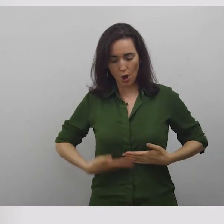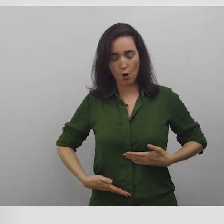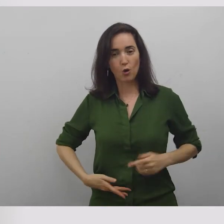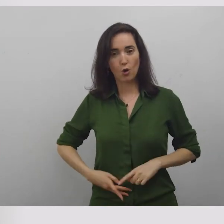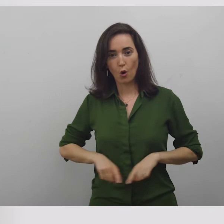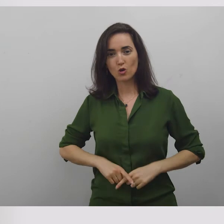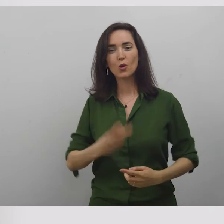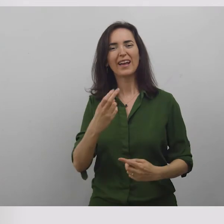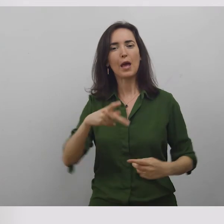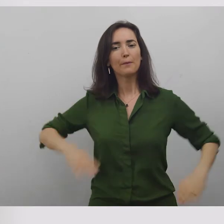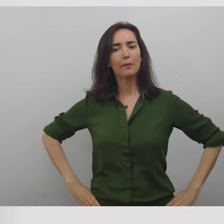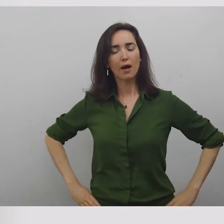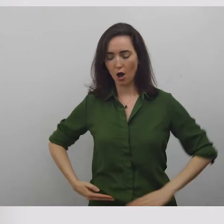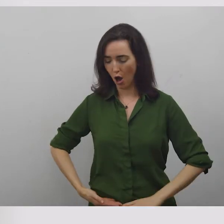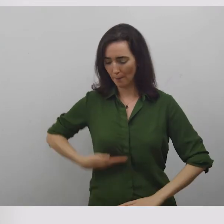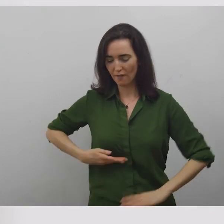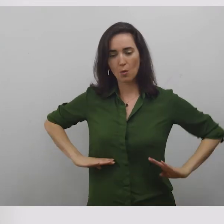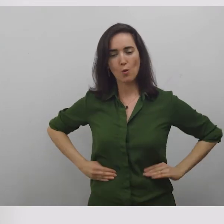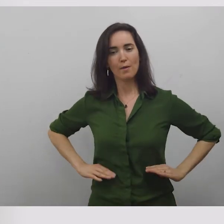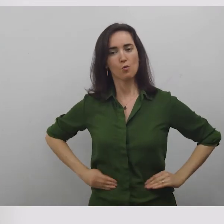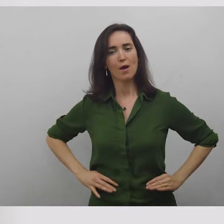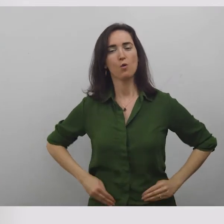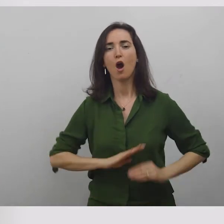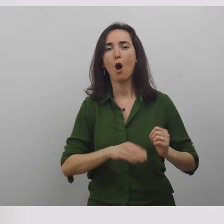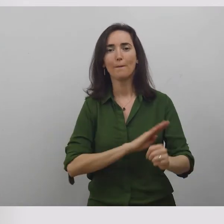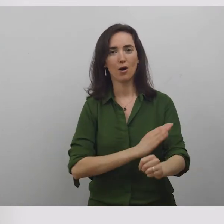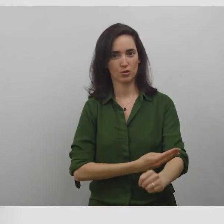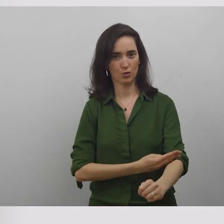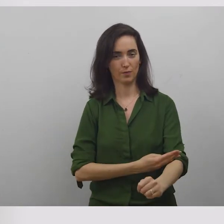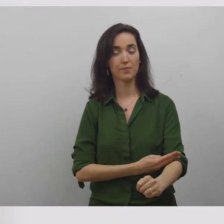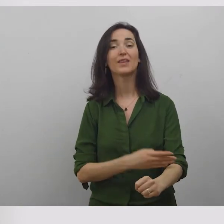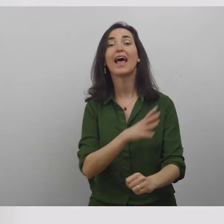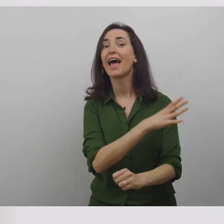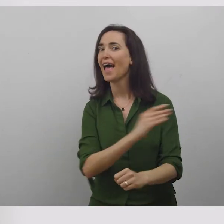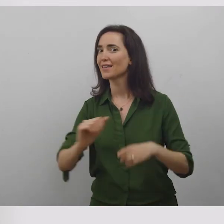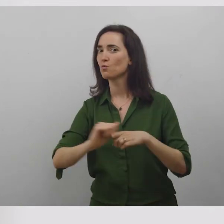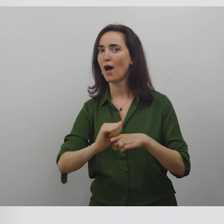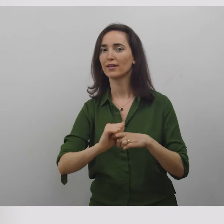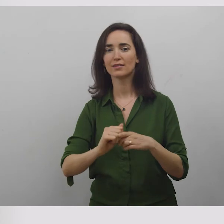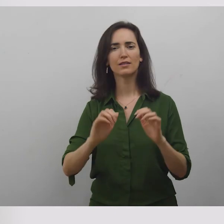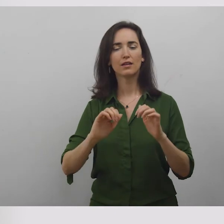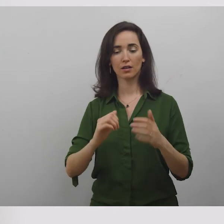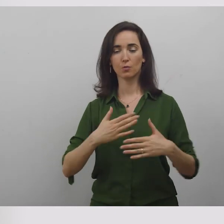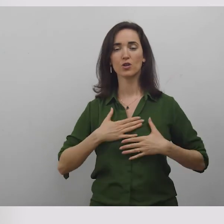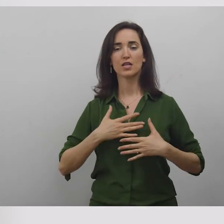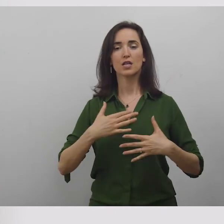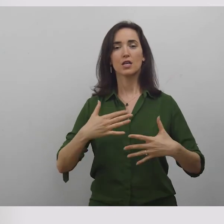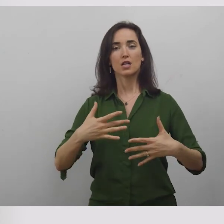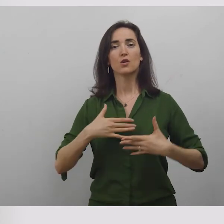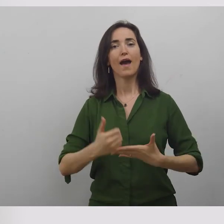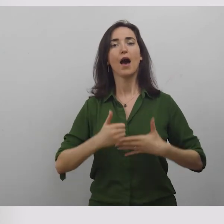and here in where your hips meet your abdomen. Also, practice taking deep breaths to calm